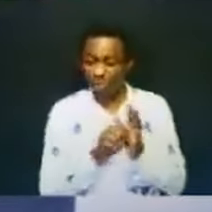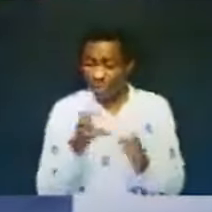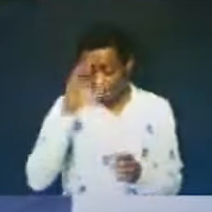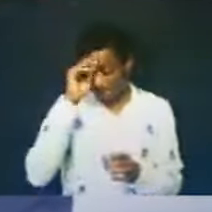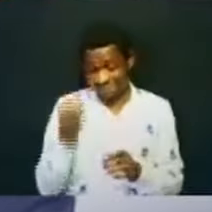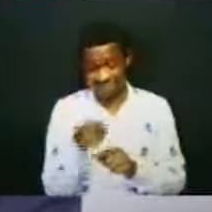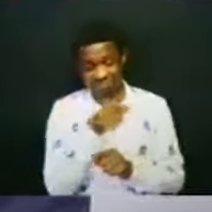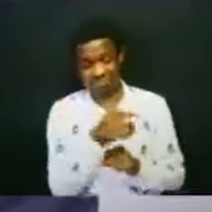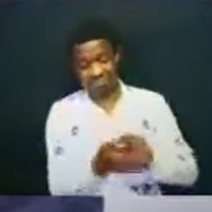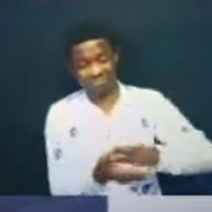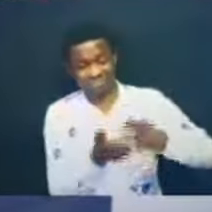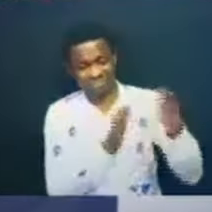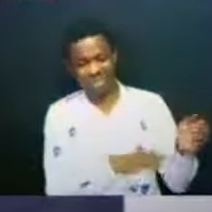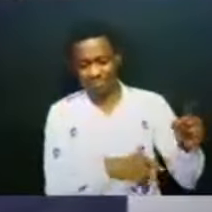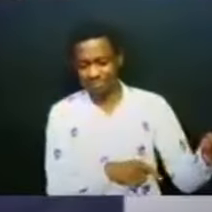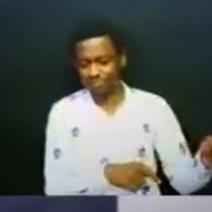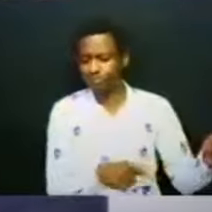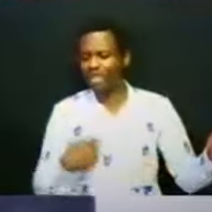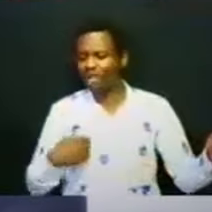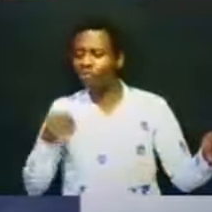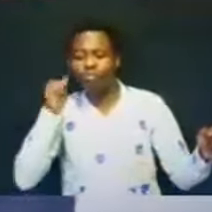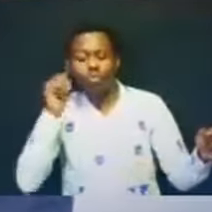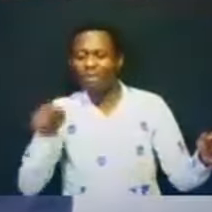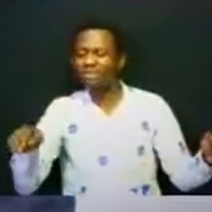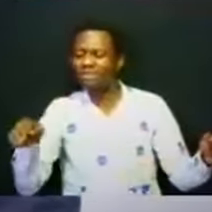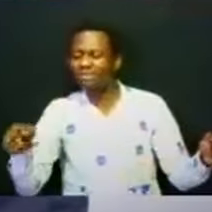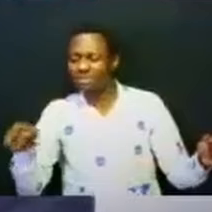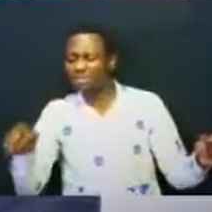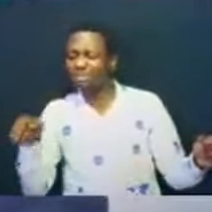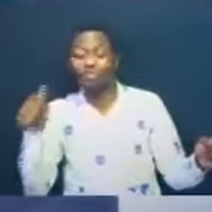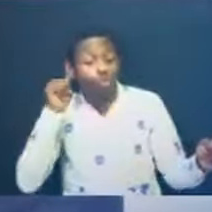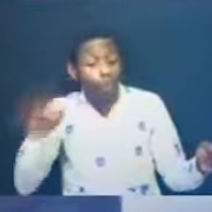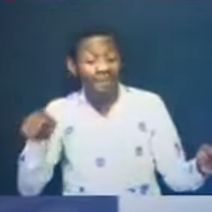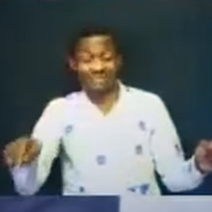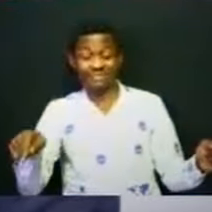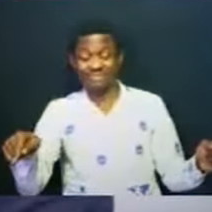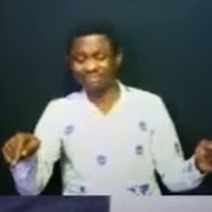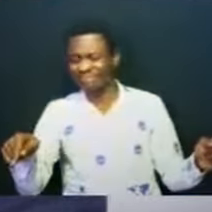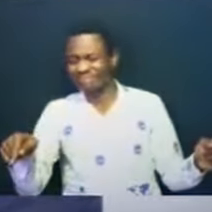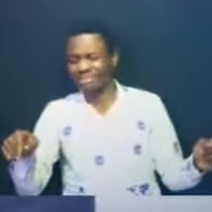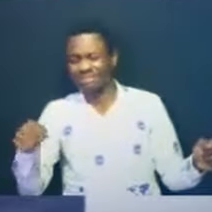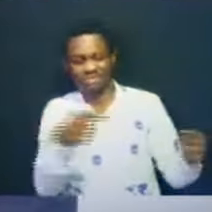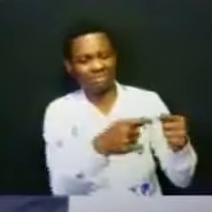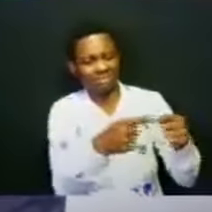this woman was not on talking terms with this fellow who died. Danfubi wi na. Then